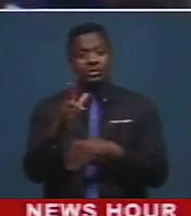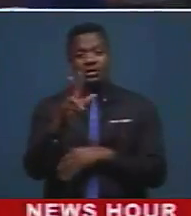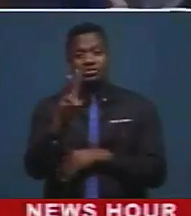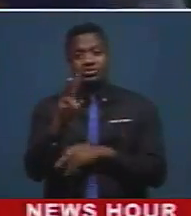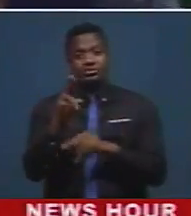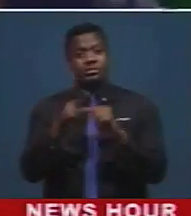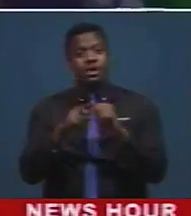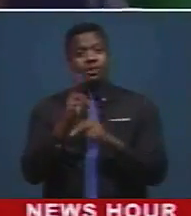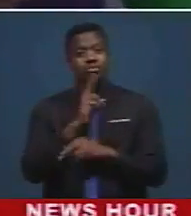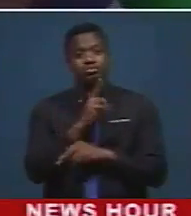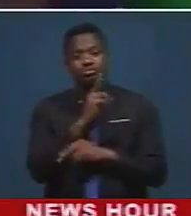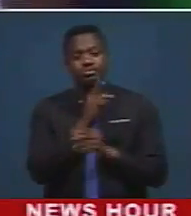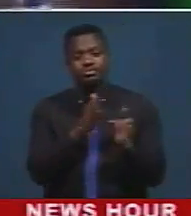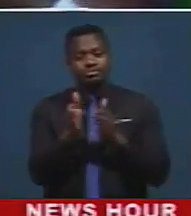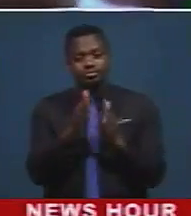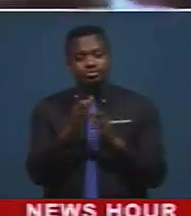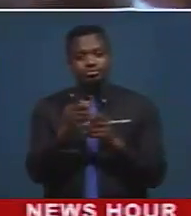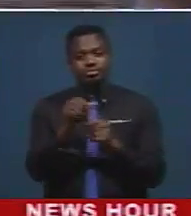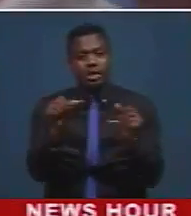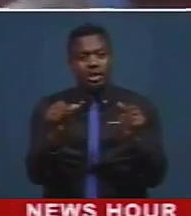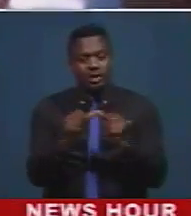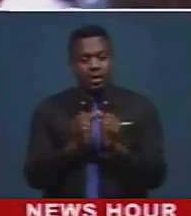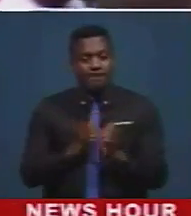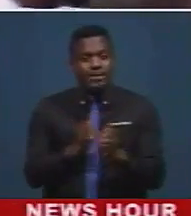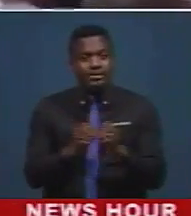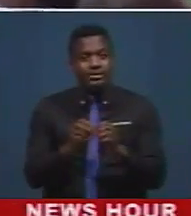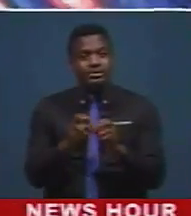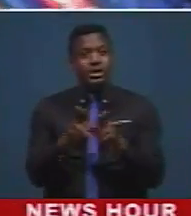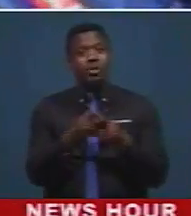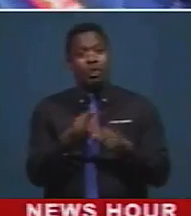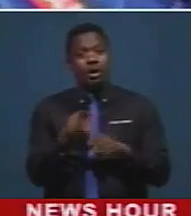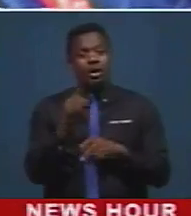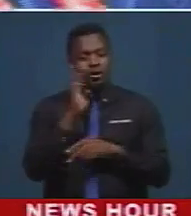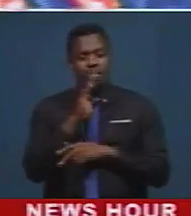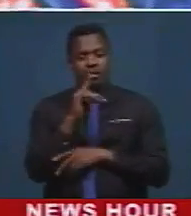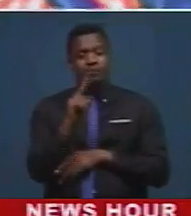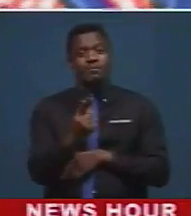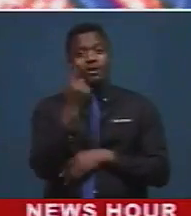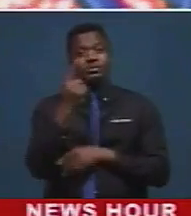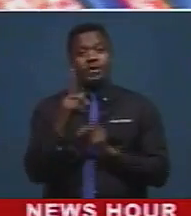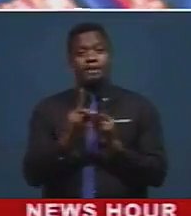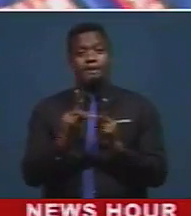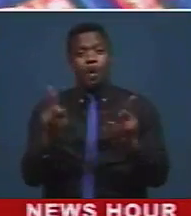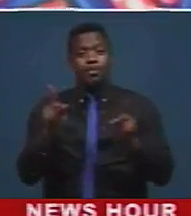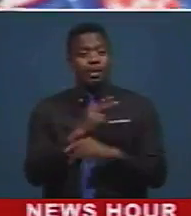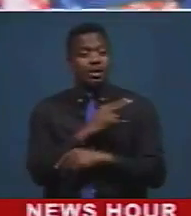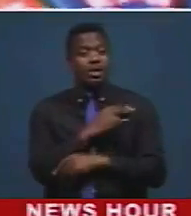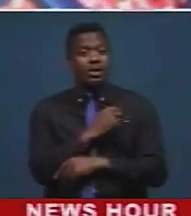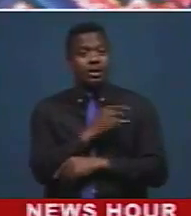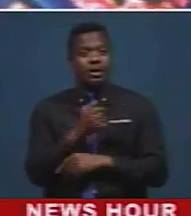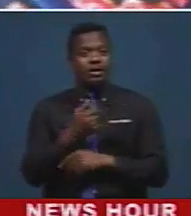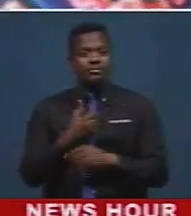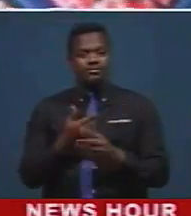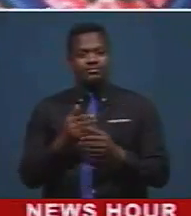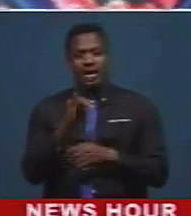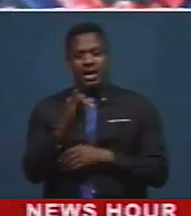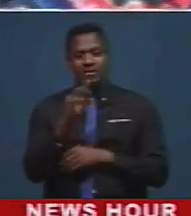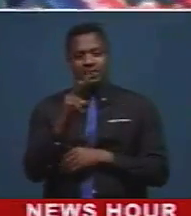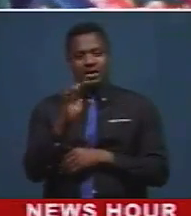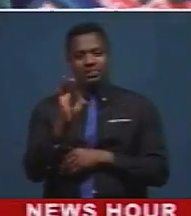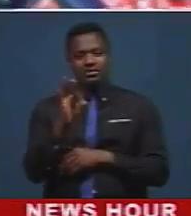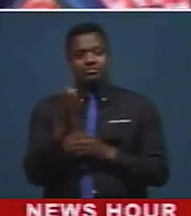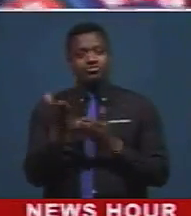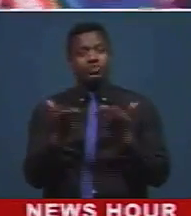seating restaurant with preparation area and emergency units. This will be the first public facility to deliver IVF